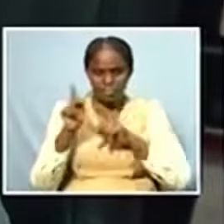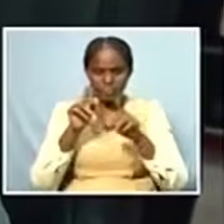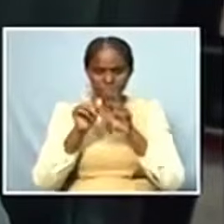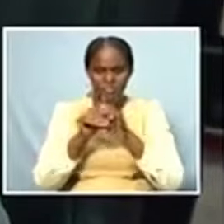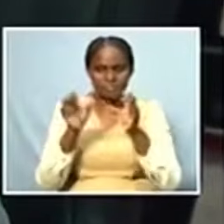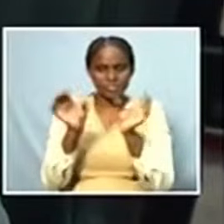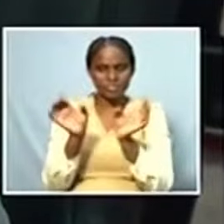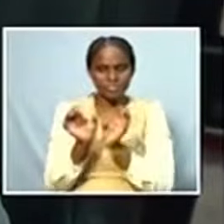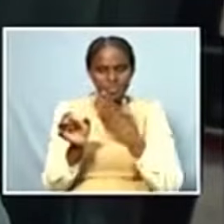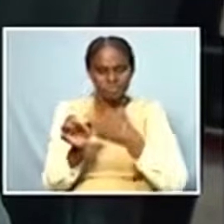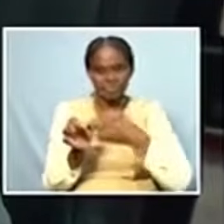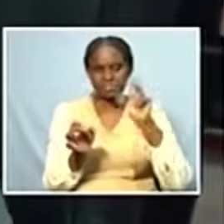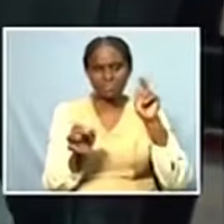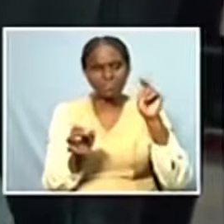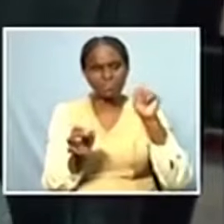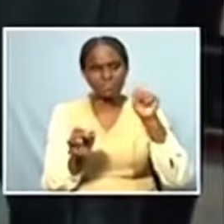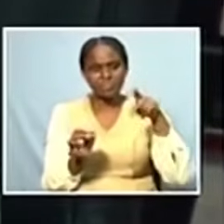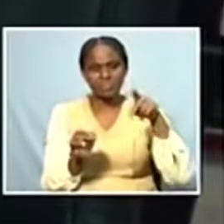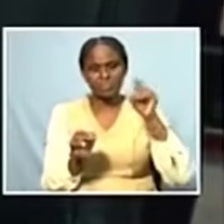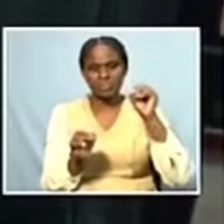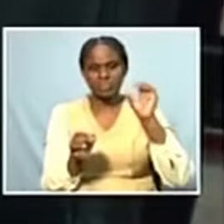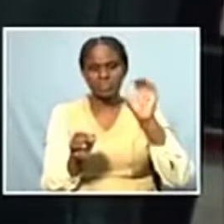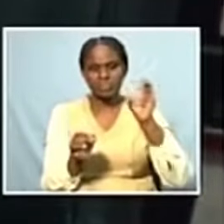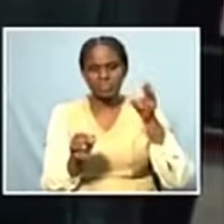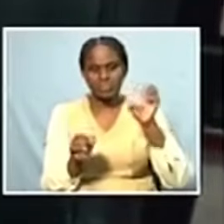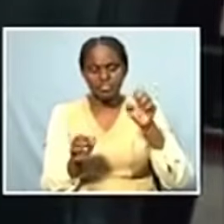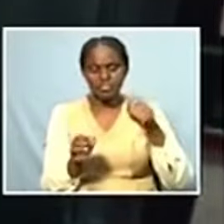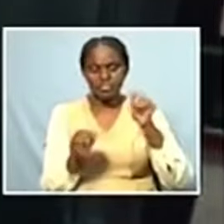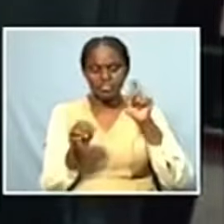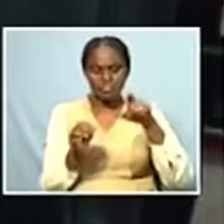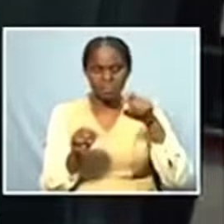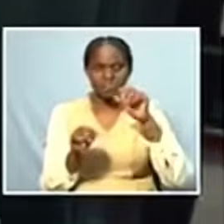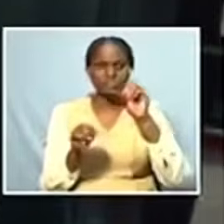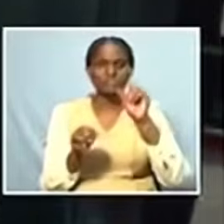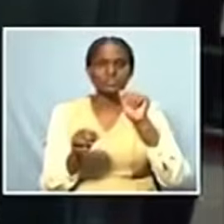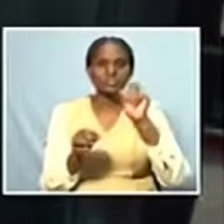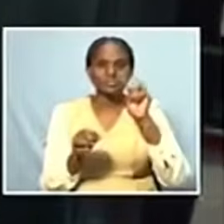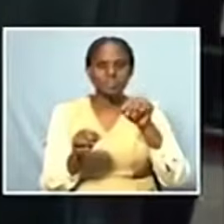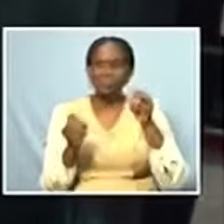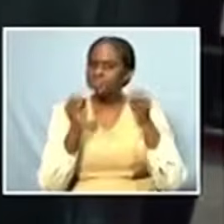Kapoche, as I'm talking to you, they need dams like no man's business.